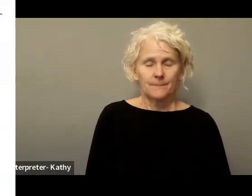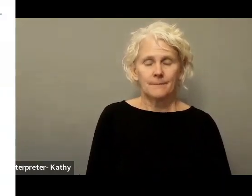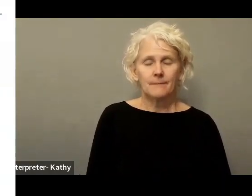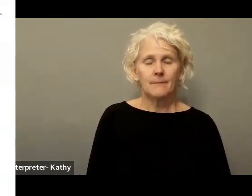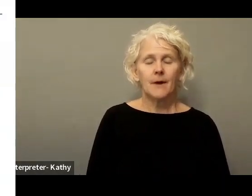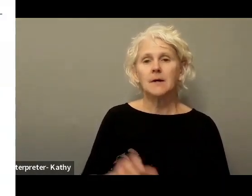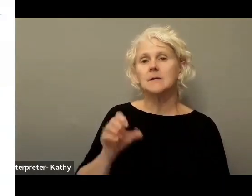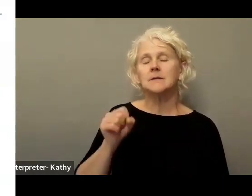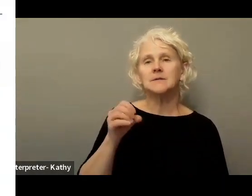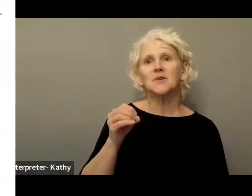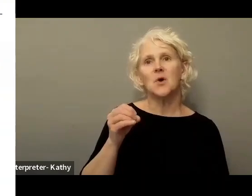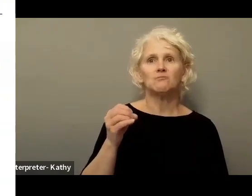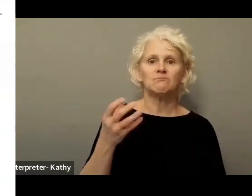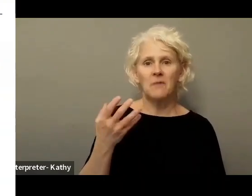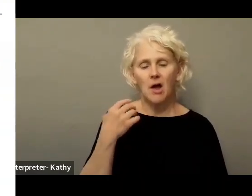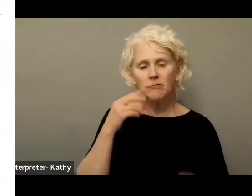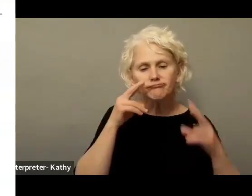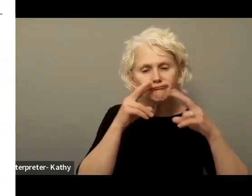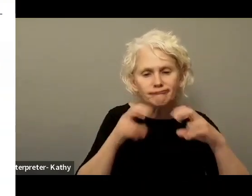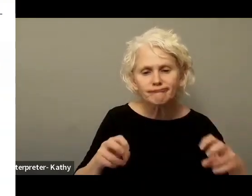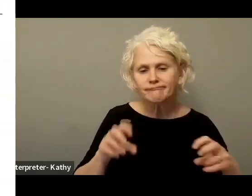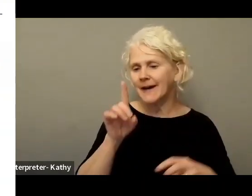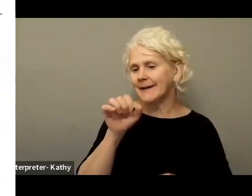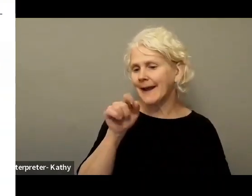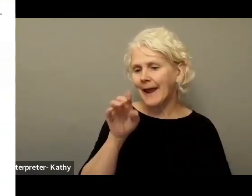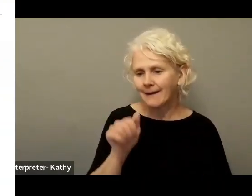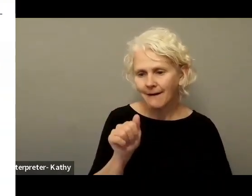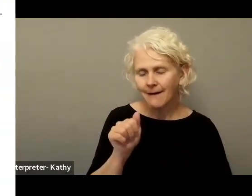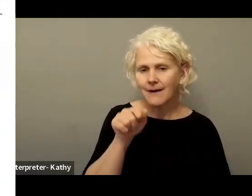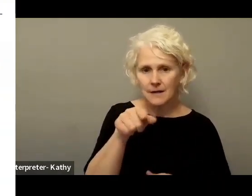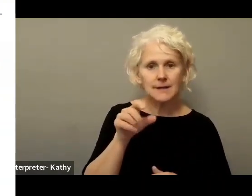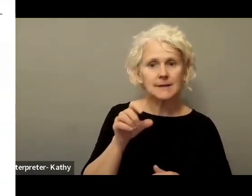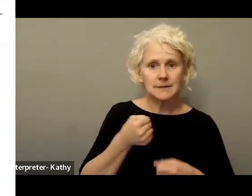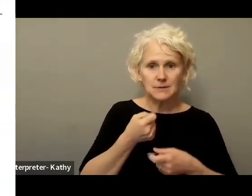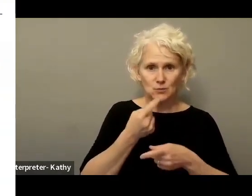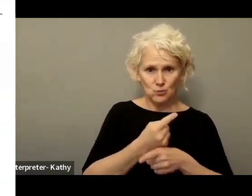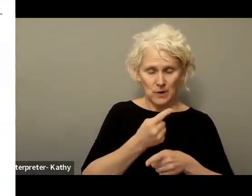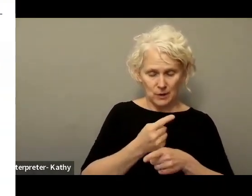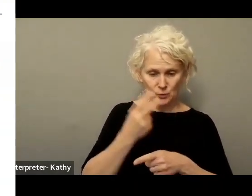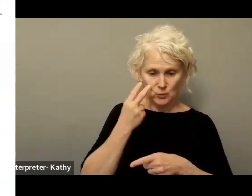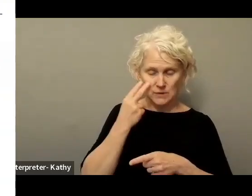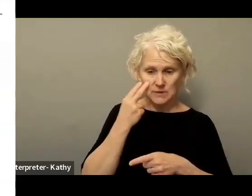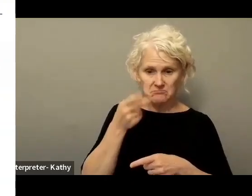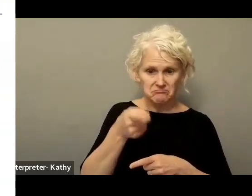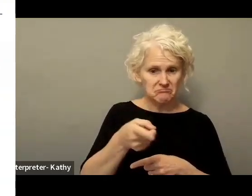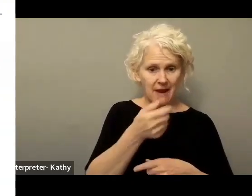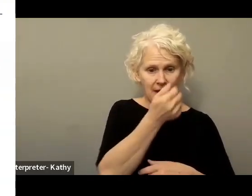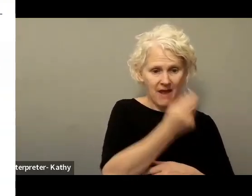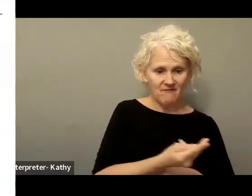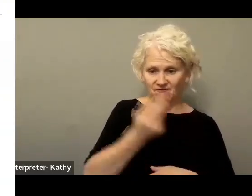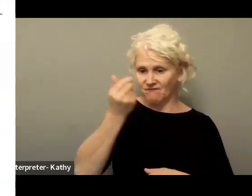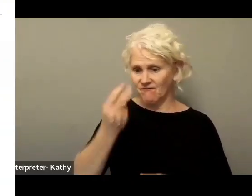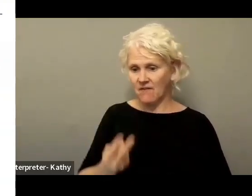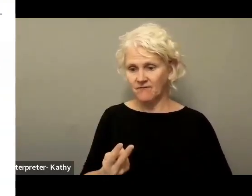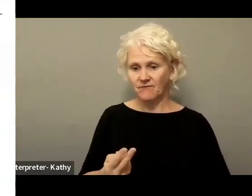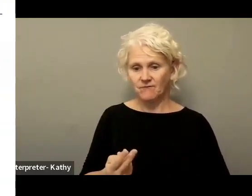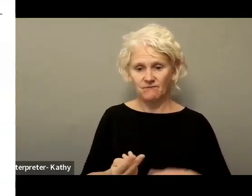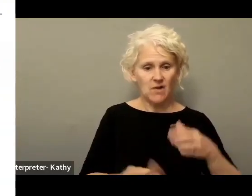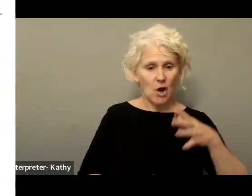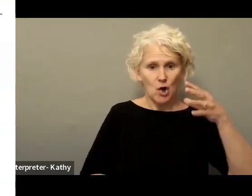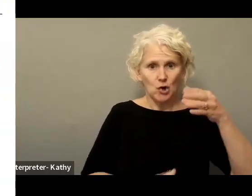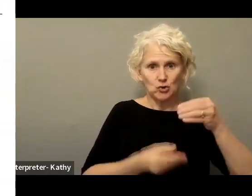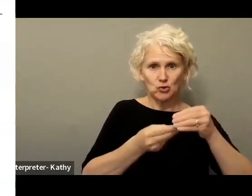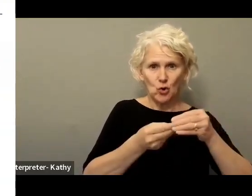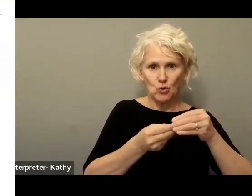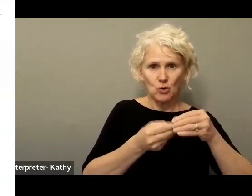And so I looked at the data too, and you know what? They're right. You look at this, it looks like it's pretty much half and half. The total in the